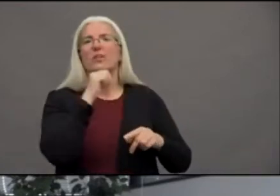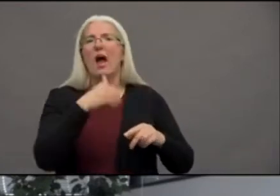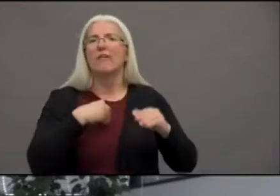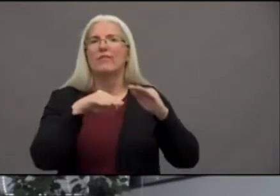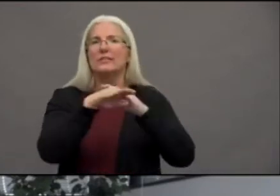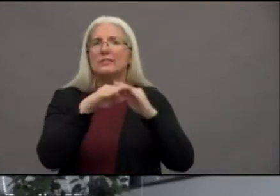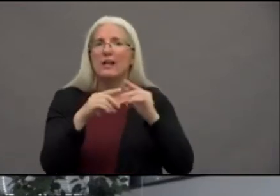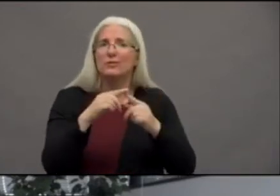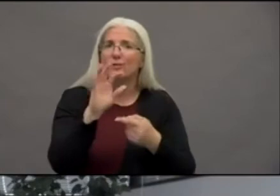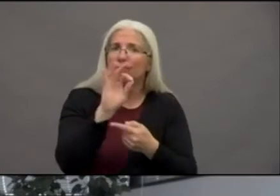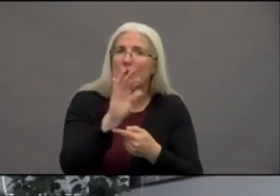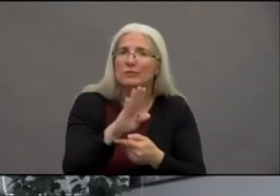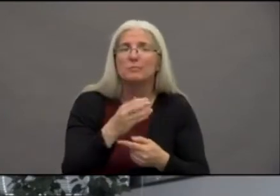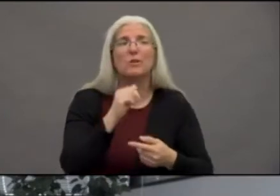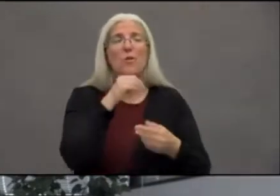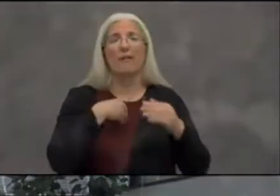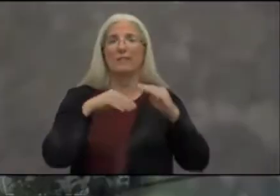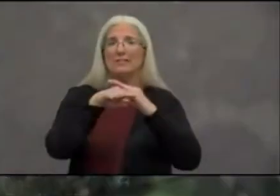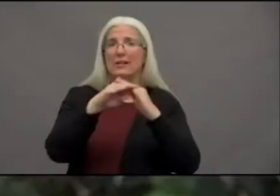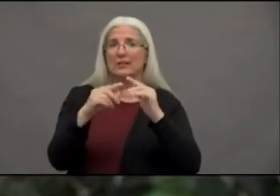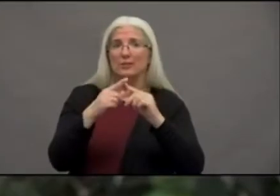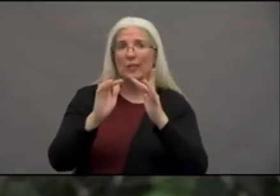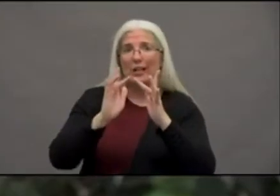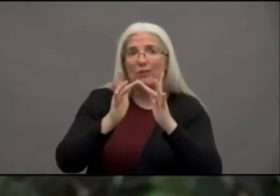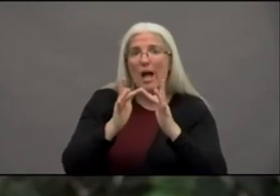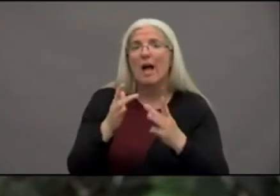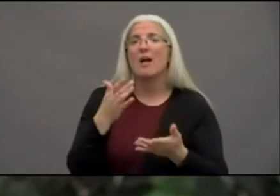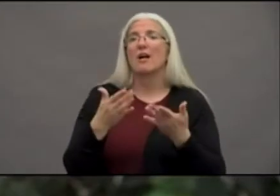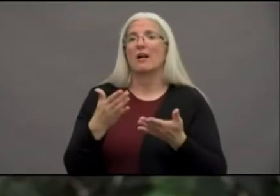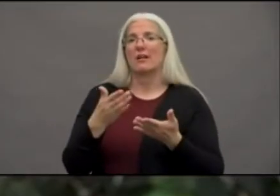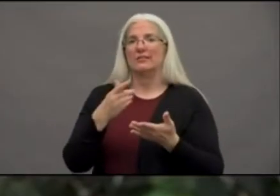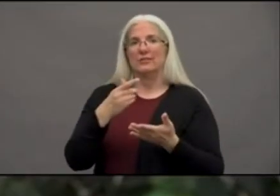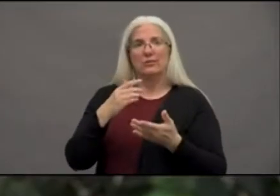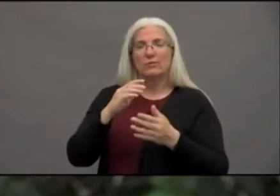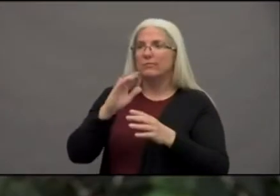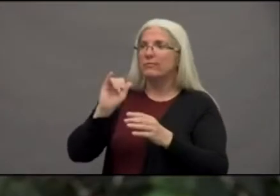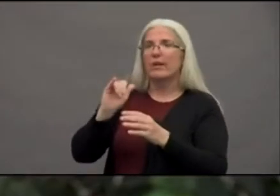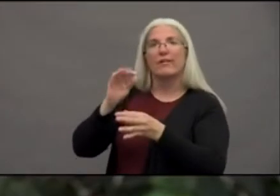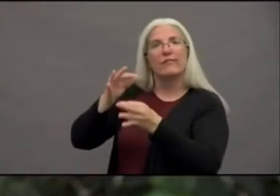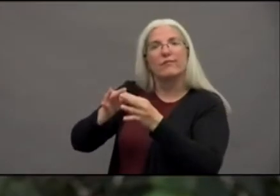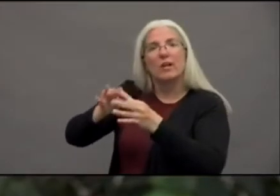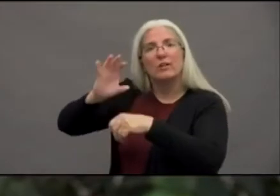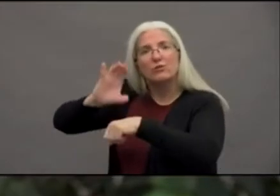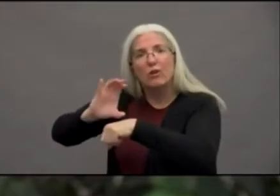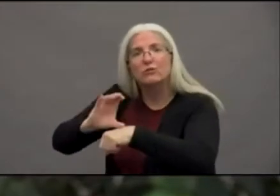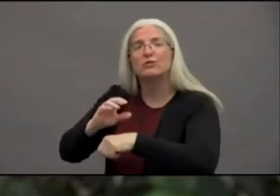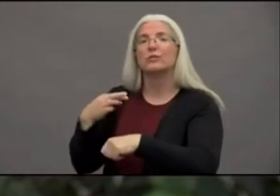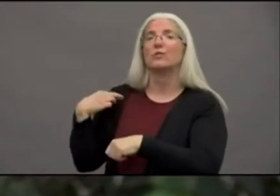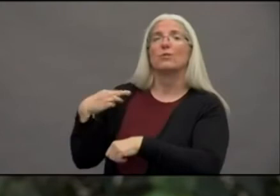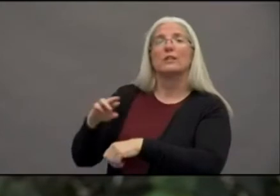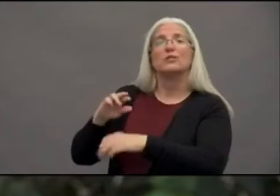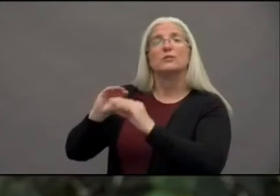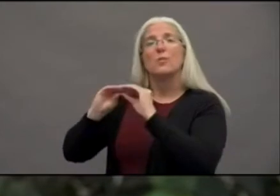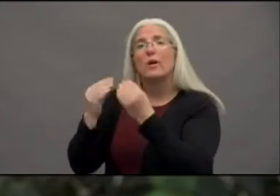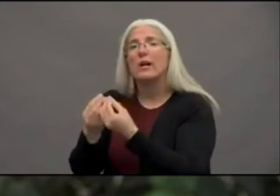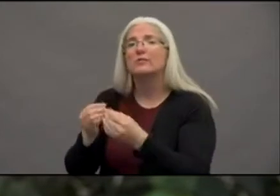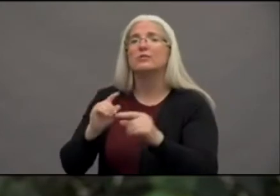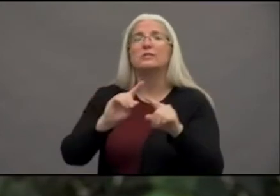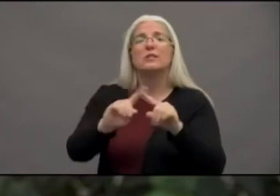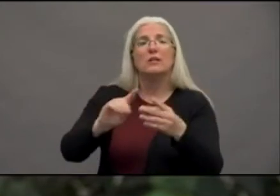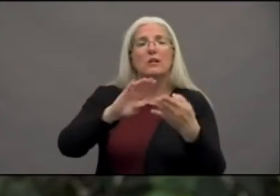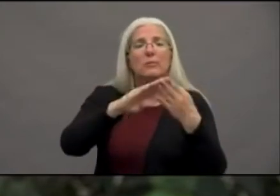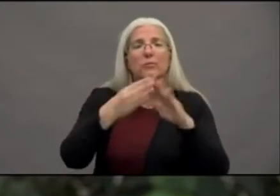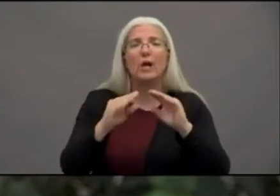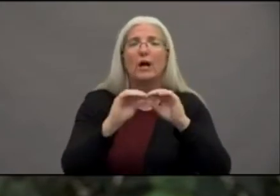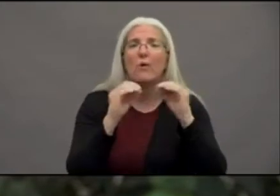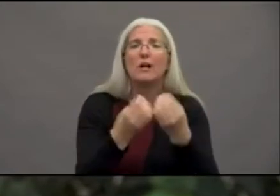We depend on community-based organizations, religious organizations, and community leaders to actually get information